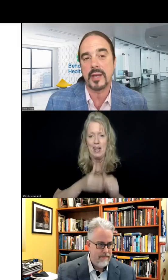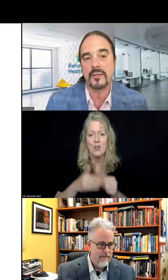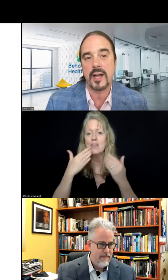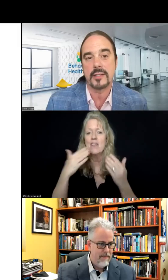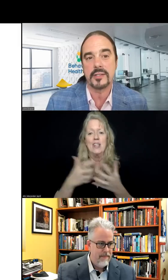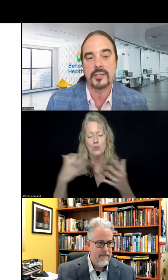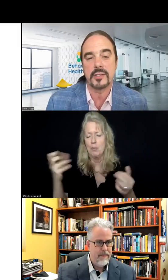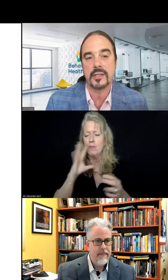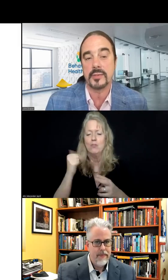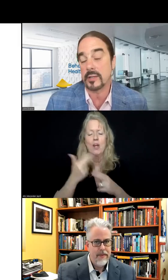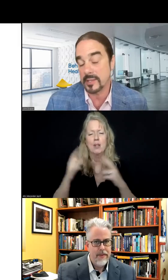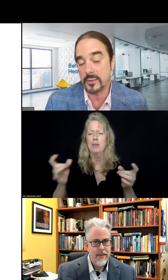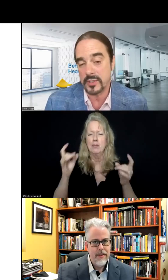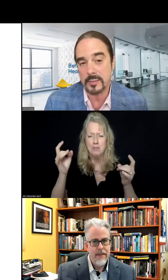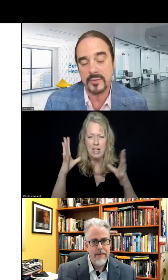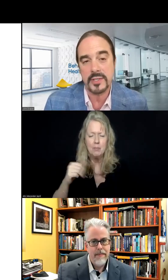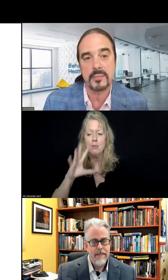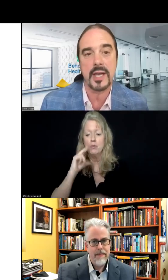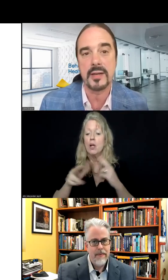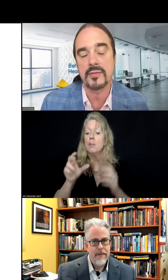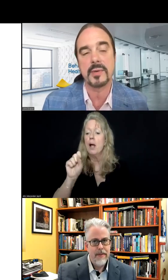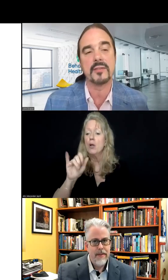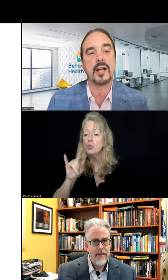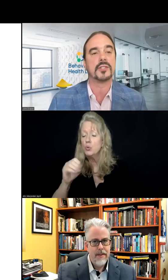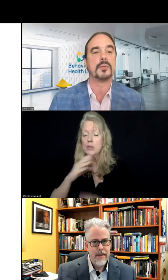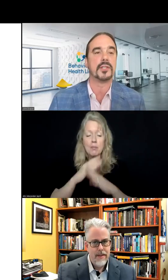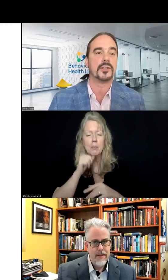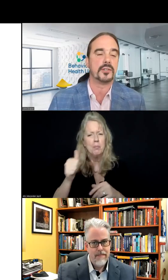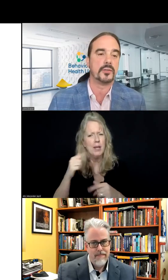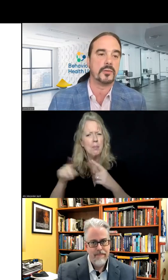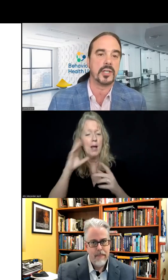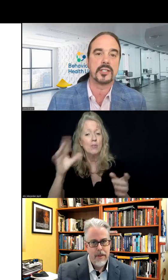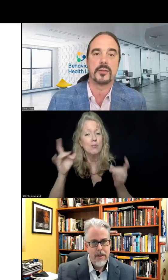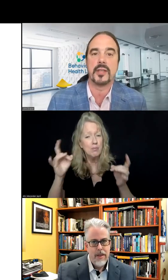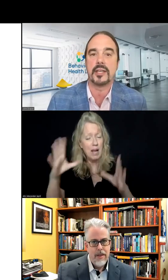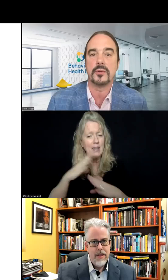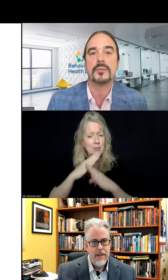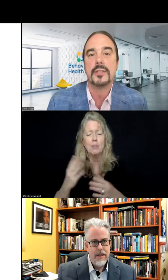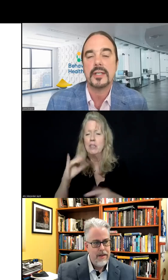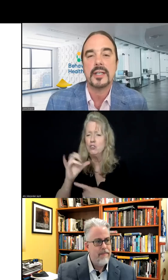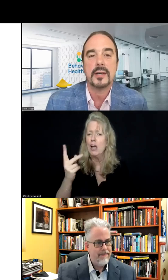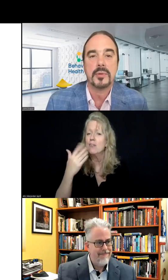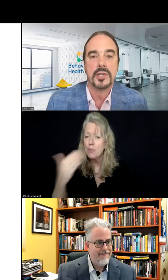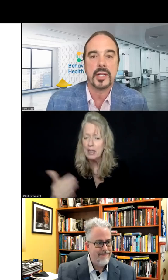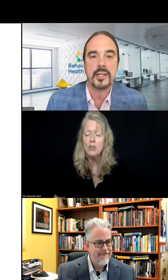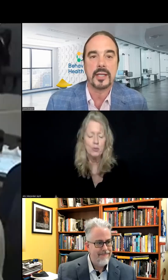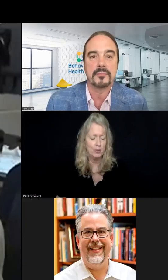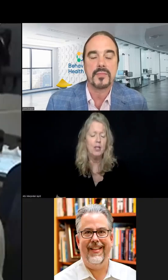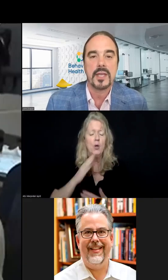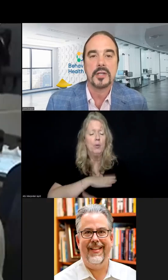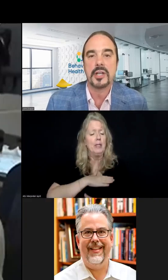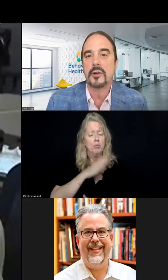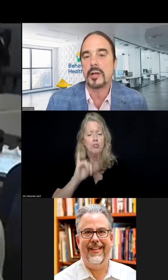talk a lot about violence, and we talk about suicide prevention, but not enough about violence prevention too, Jack. So thank you. Appreciate